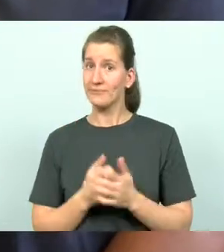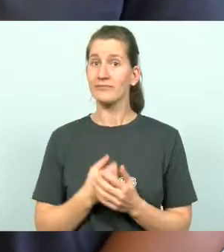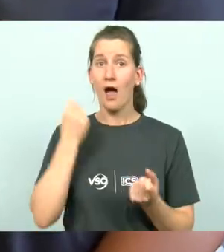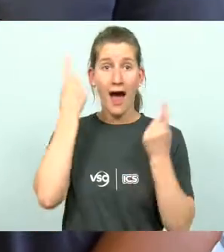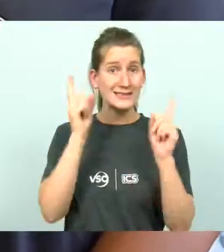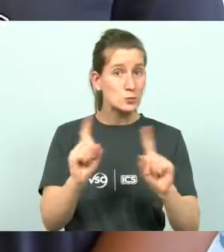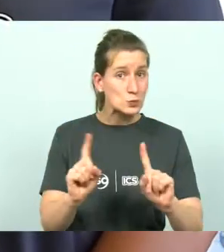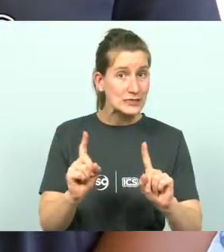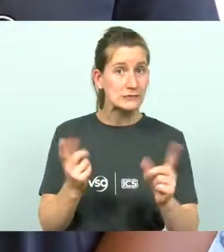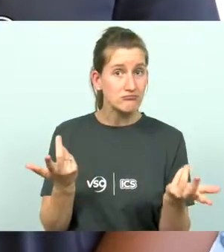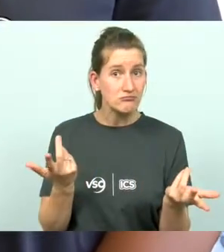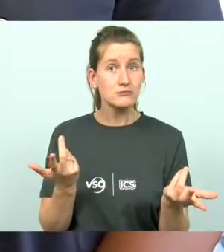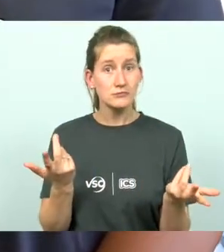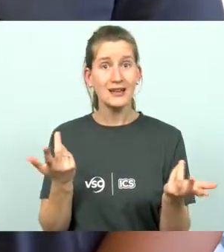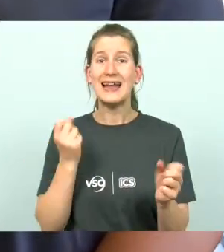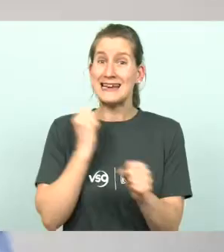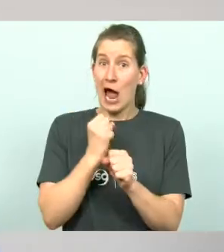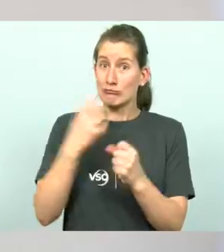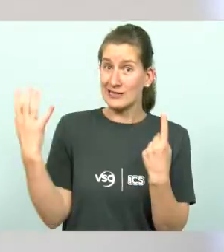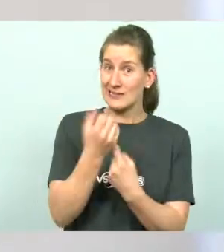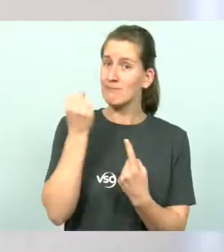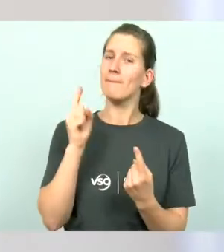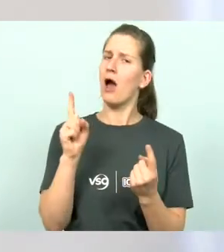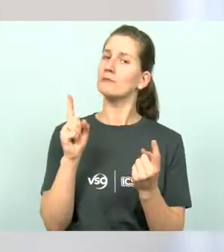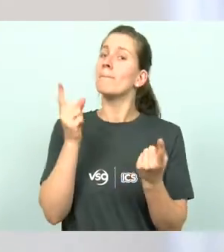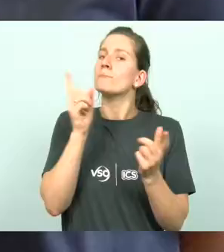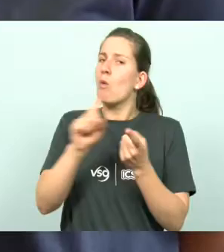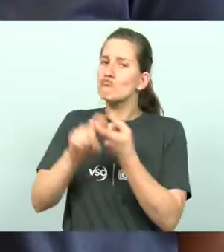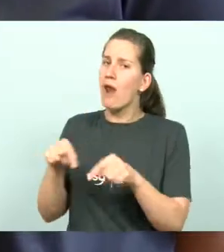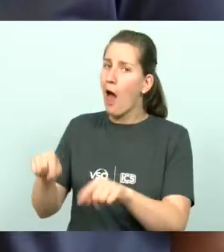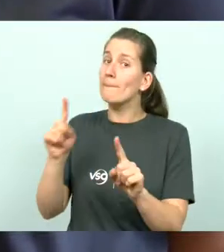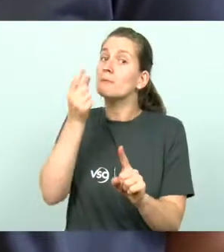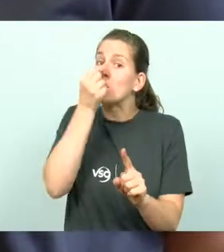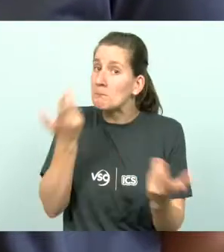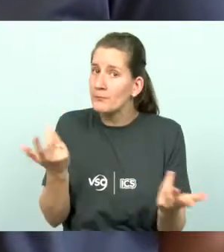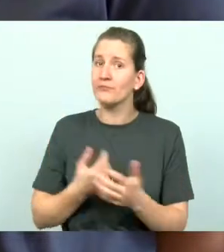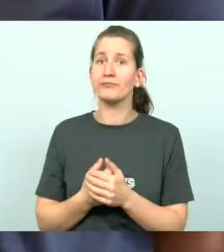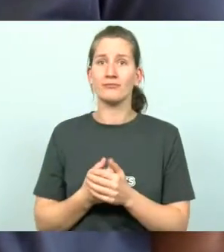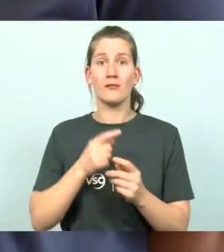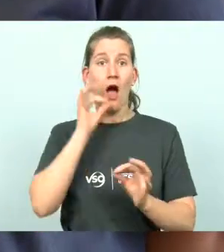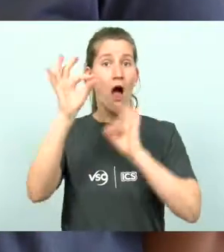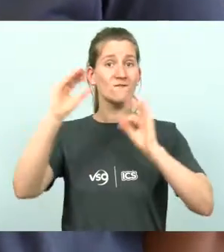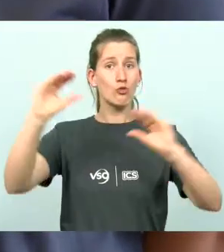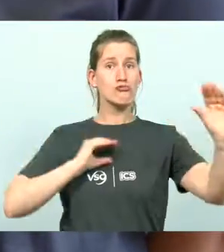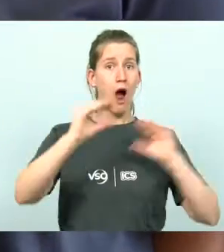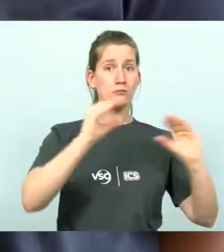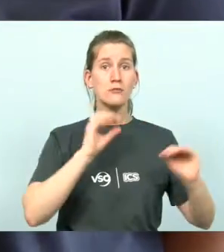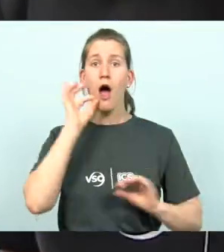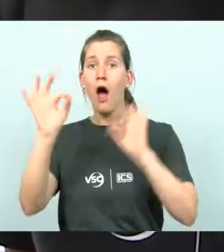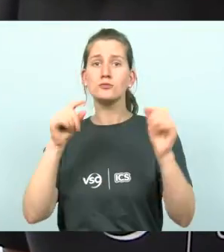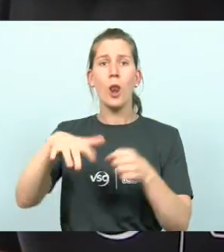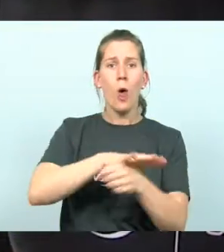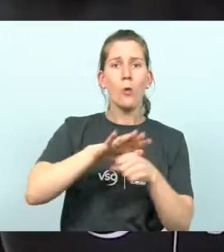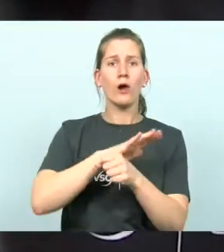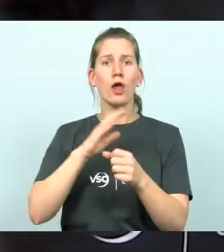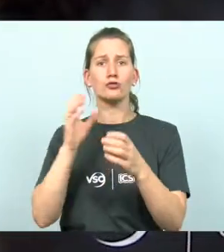few suggestions, but remember they're never guaranteed, so don't rely on them. Applying for grants. Have a look at what local trusts or foundations